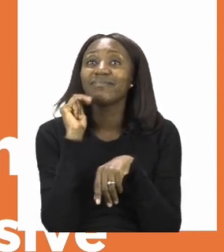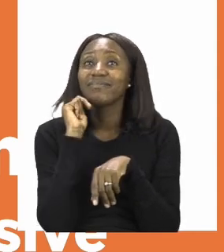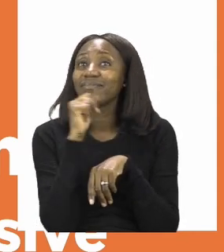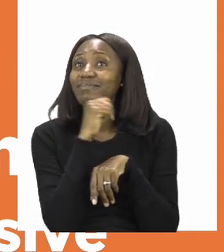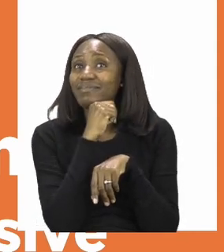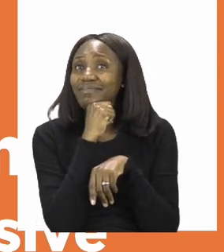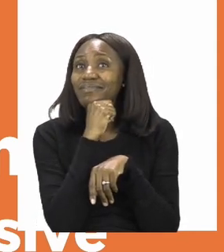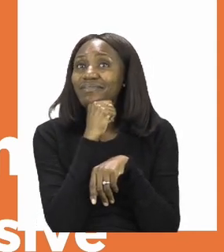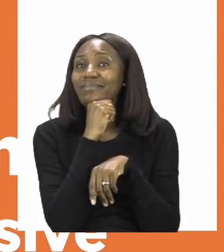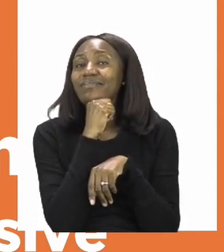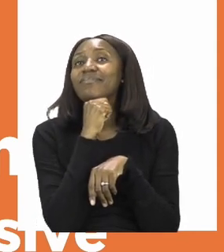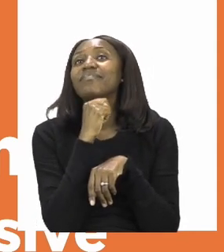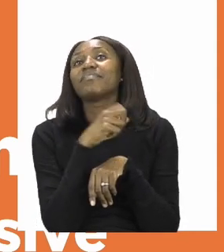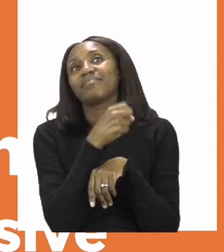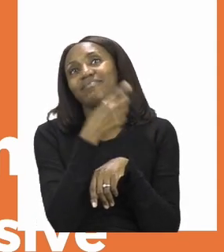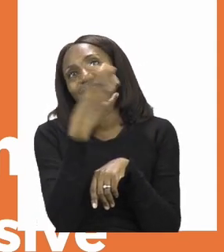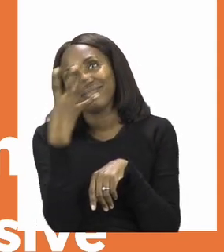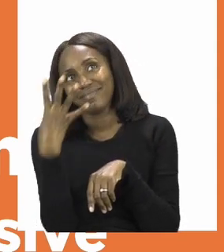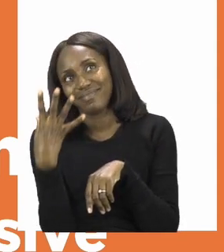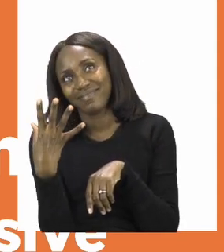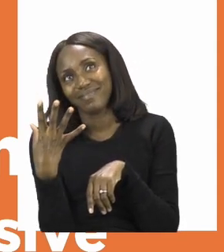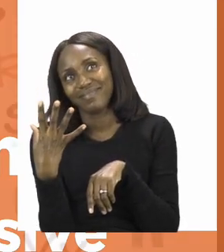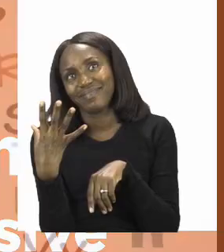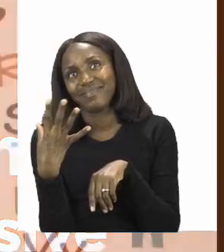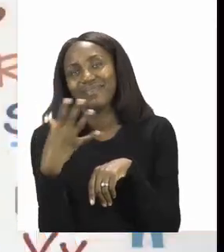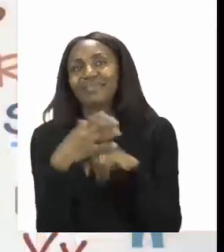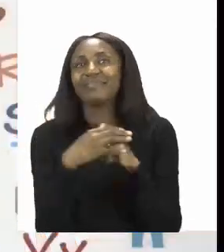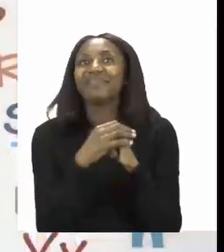nouns and problem solving.